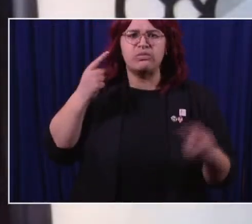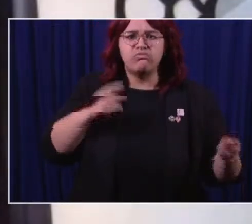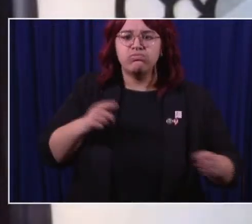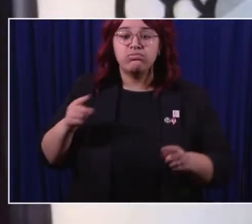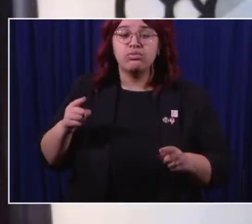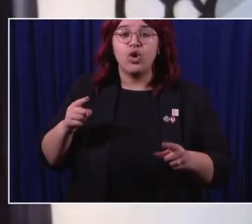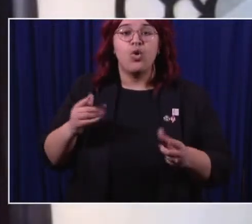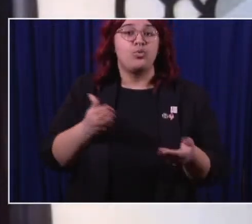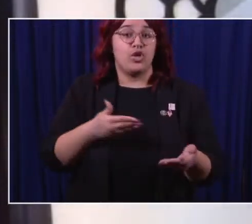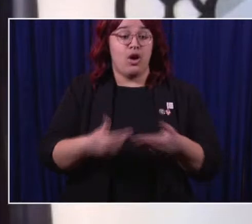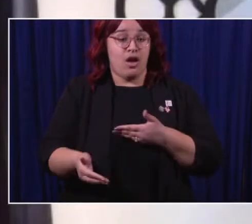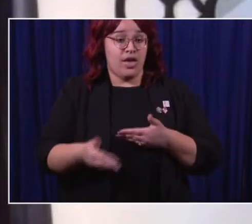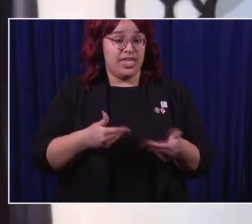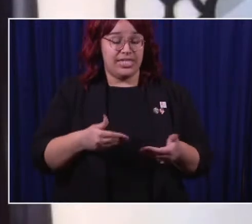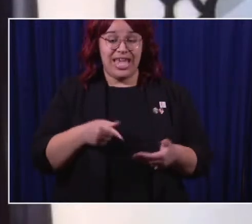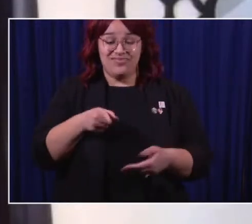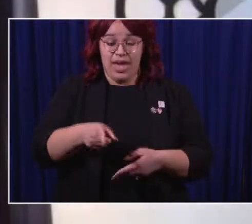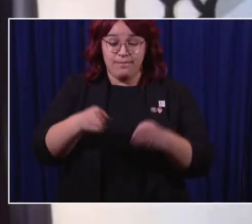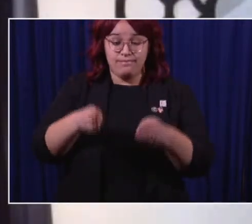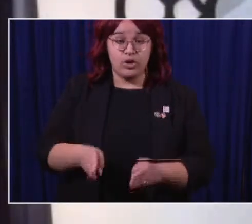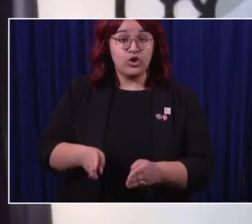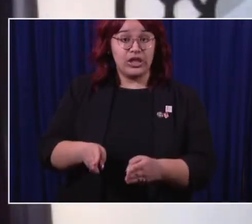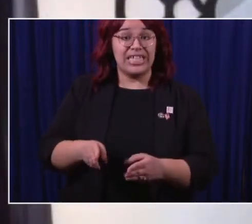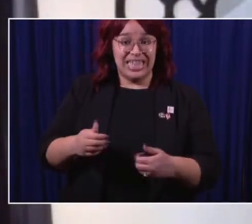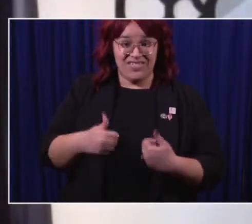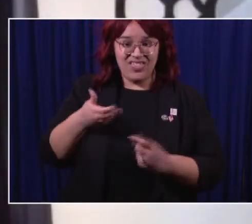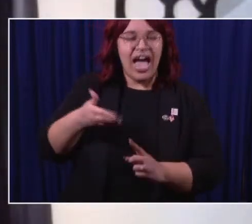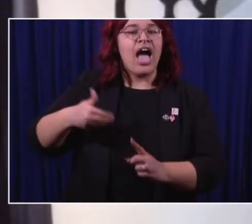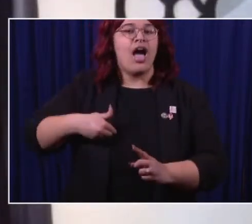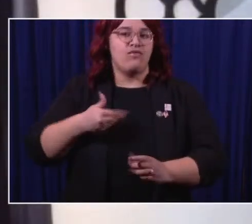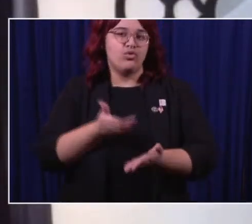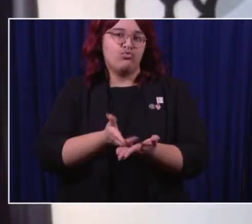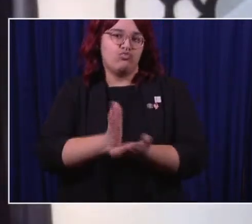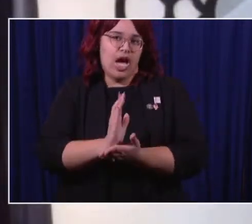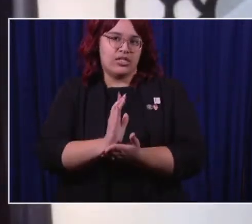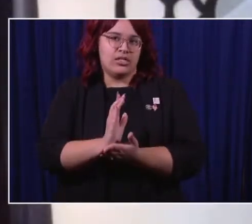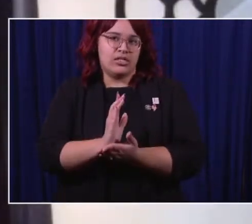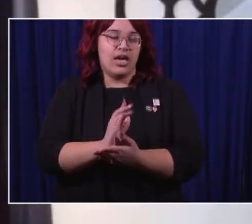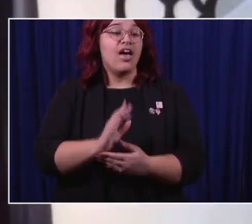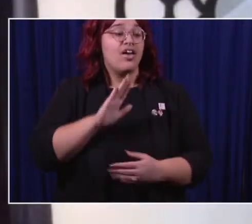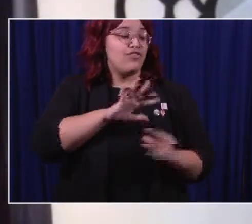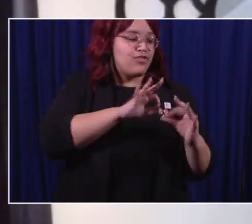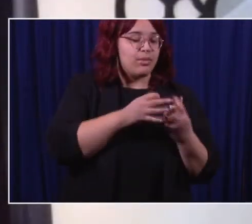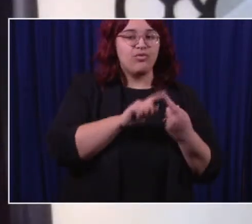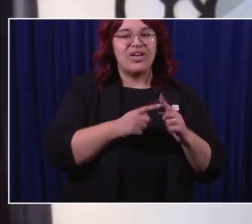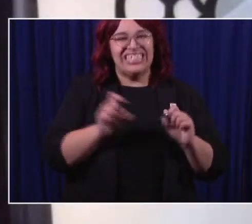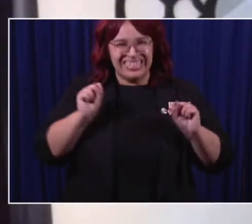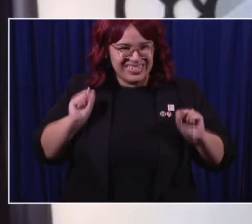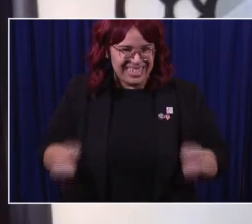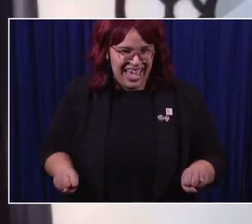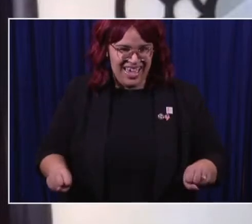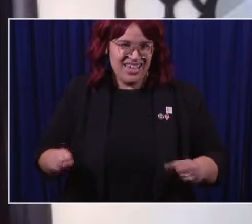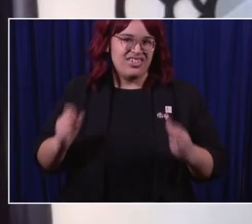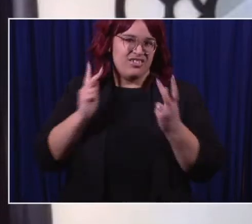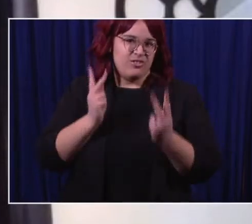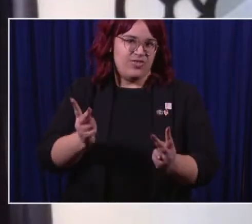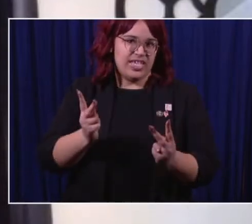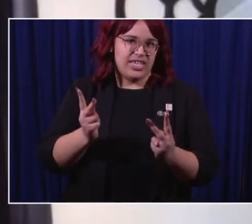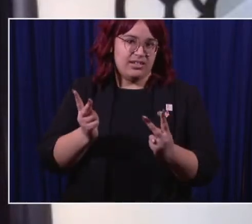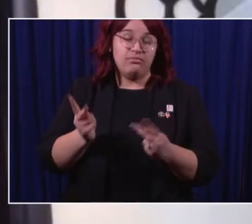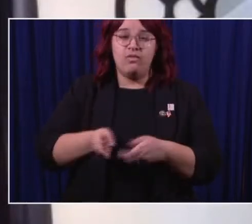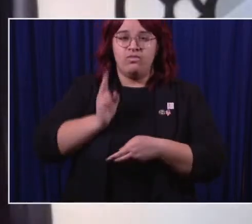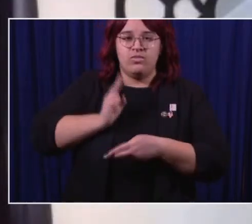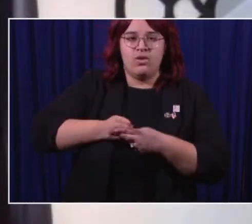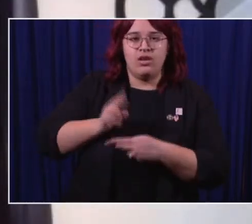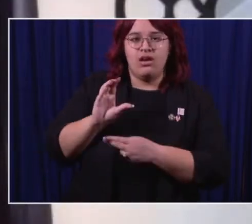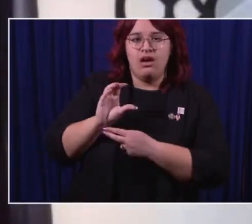assist residents and their loved ones and navigate the visitation opportunities in the nursing homes and assisted living facilities. The